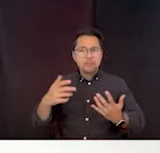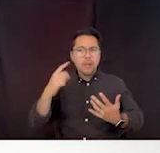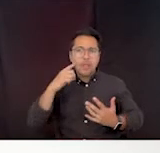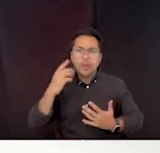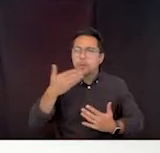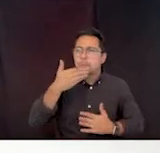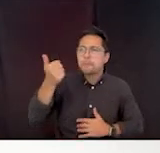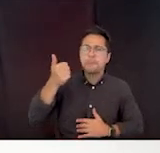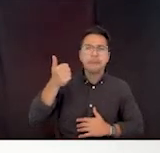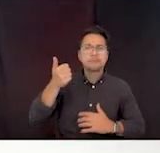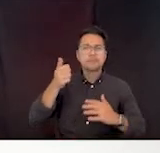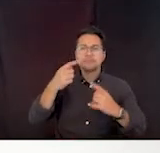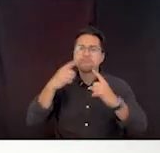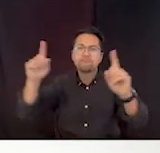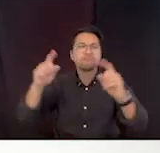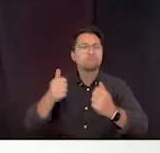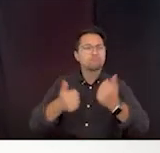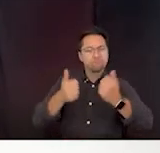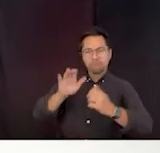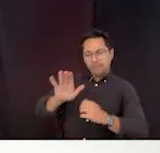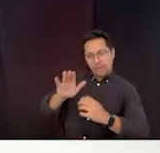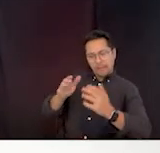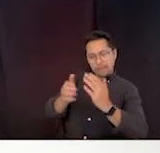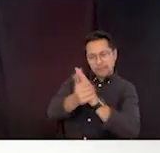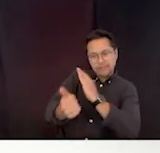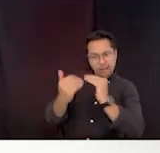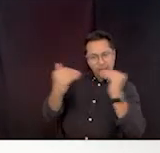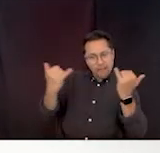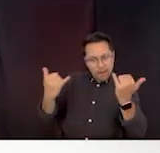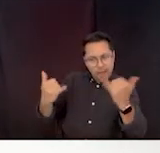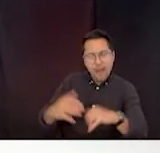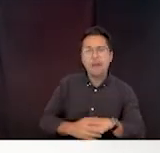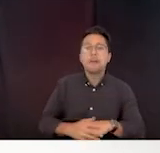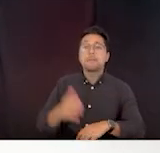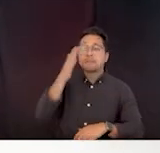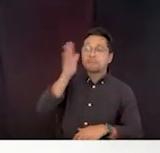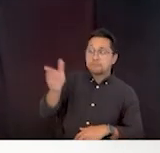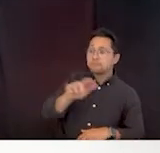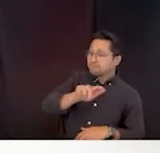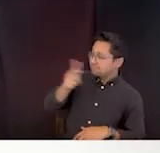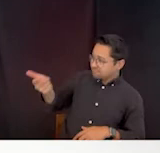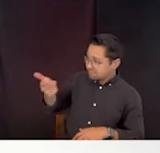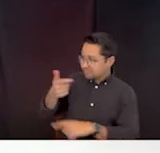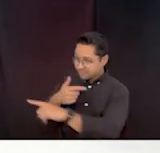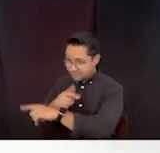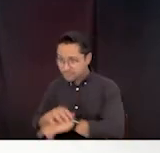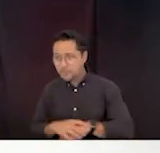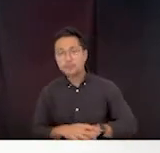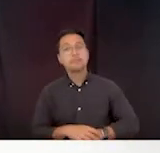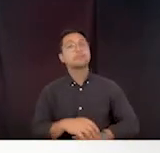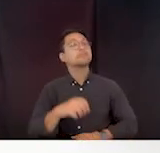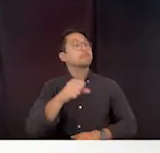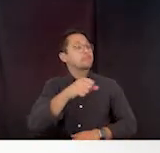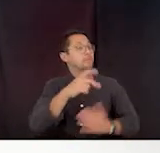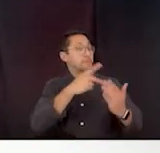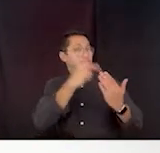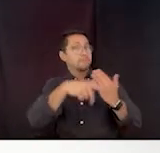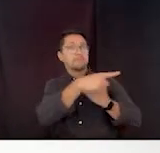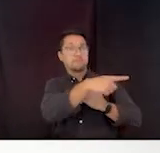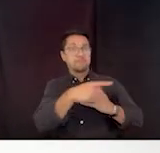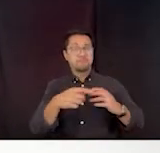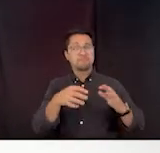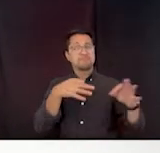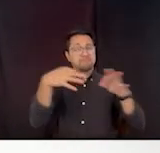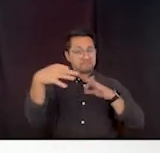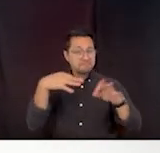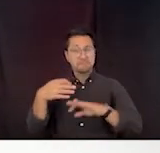What skill level do they have? And how is that going to happen? I'm going to turn it back over to Amy. The program that Dr. Hans is